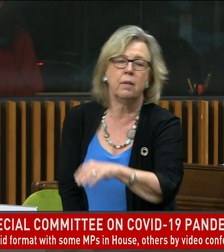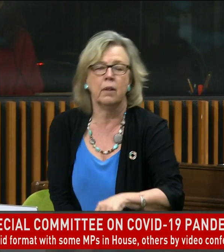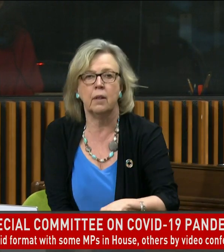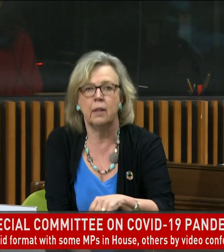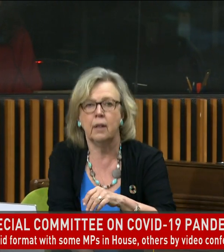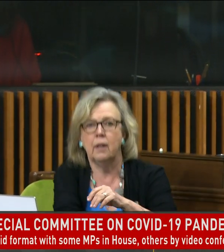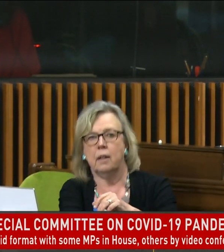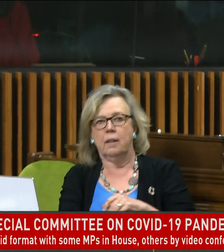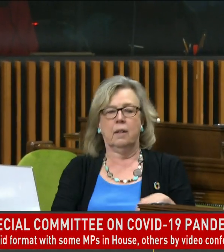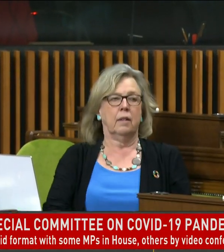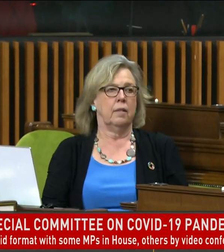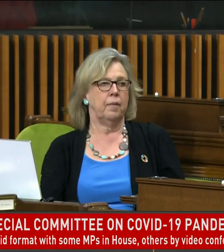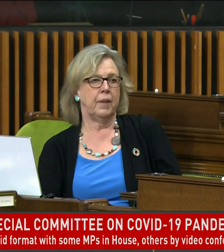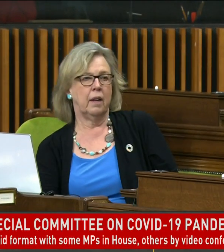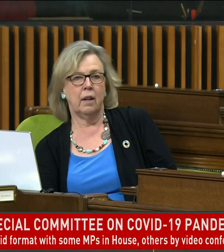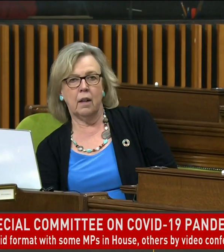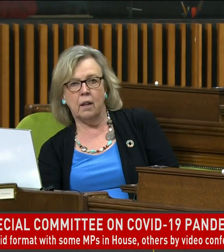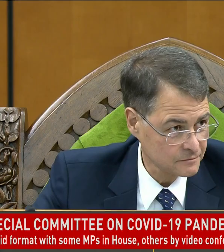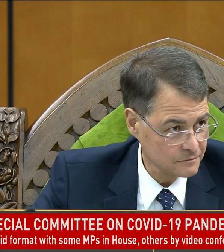decorum.